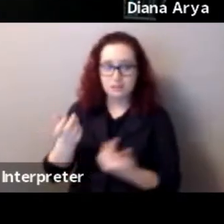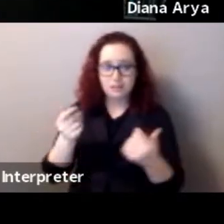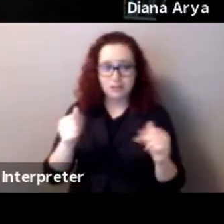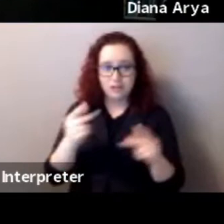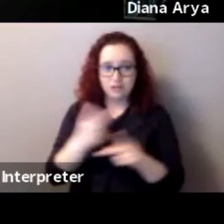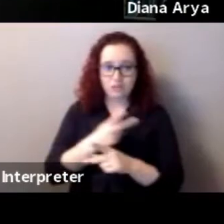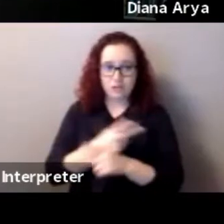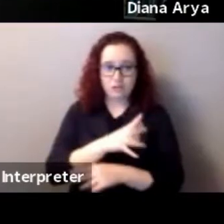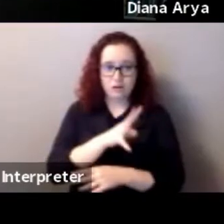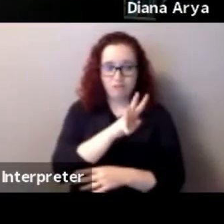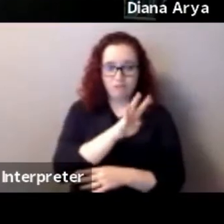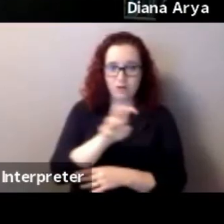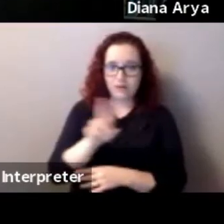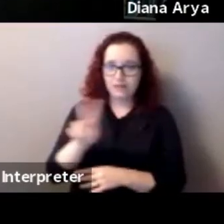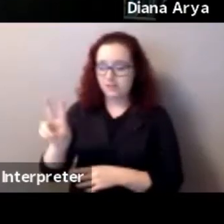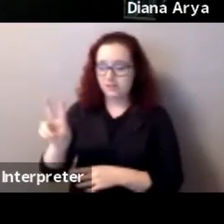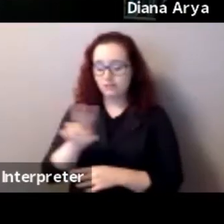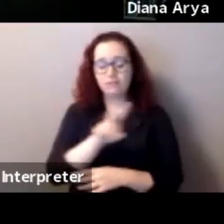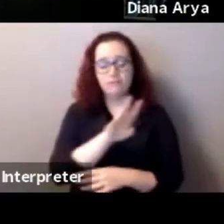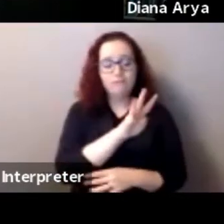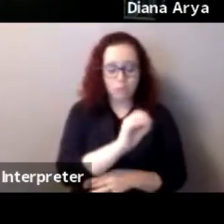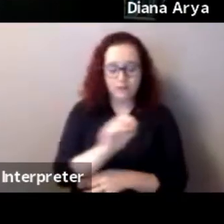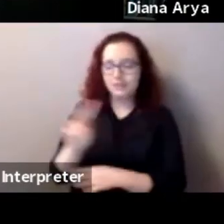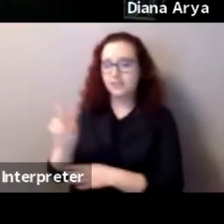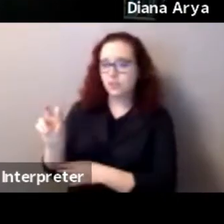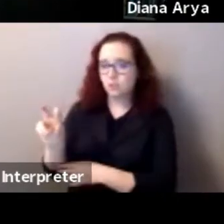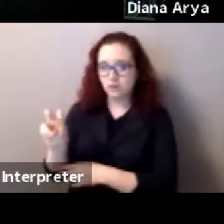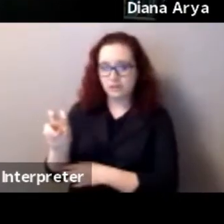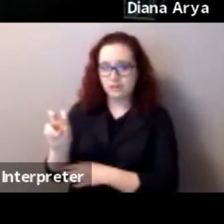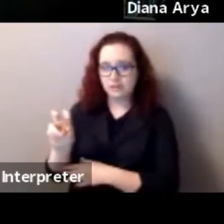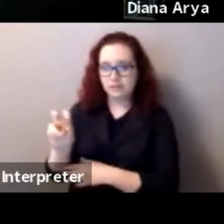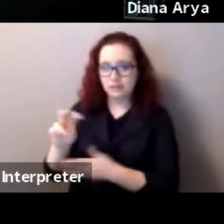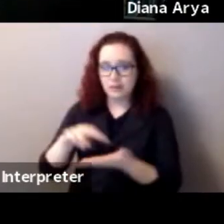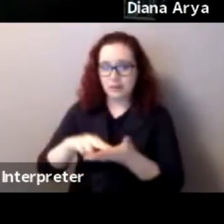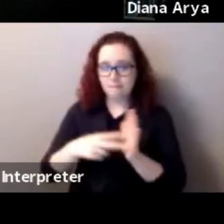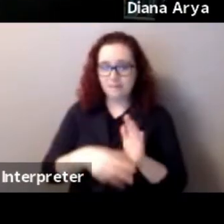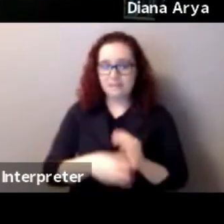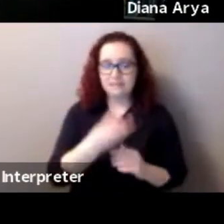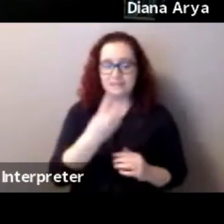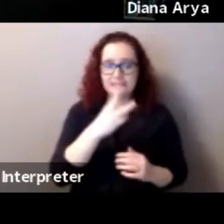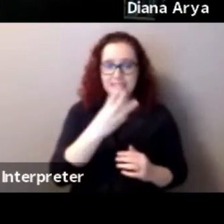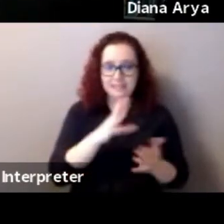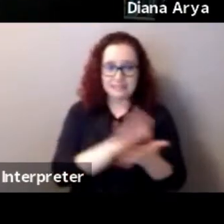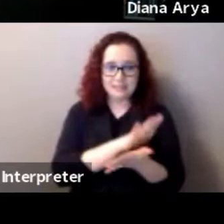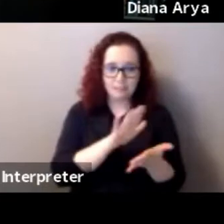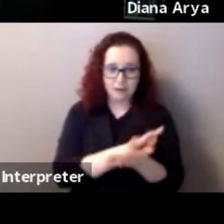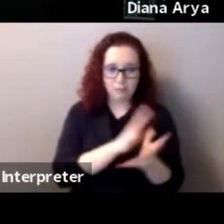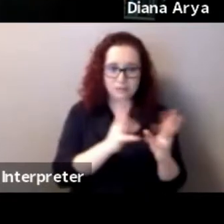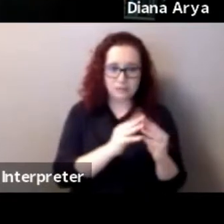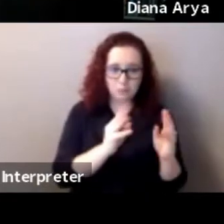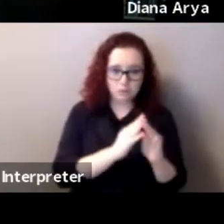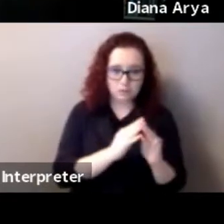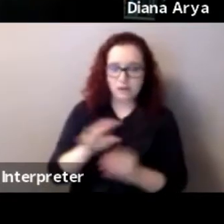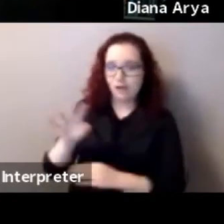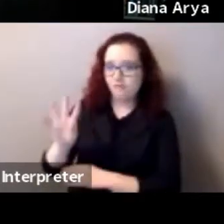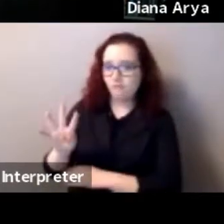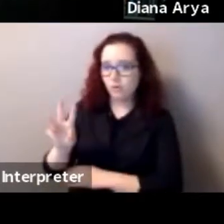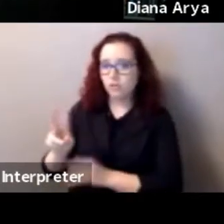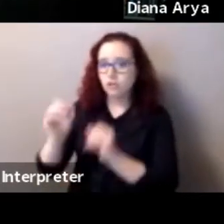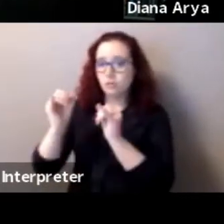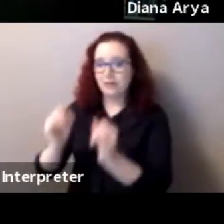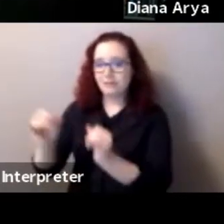session submissions and 200 paper submissions. It ended up to be 16 paper and symposia sessions and 42